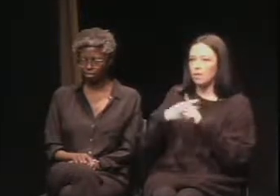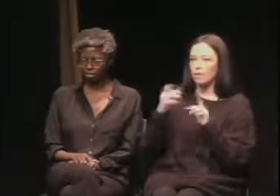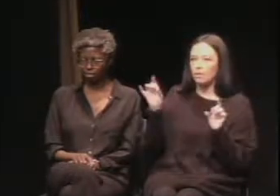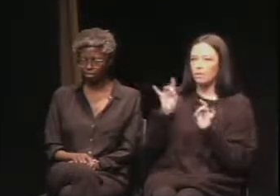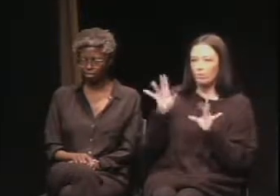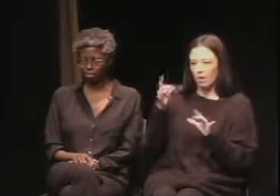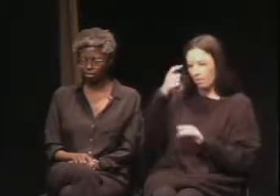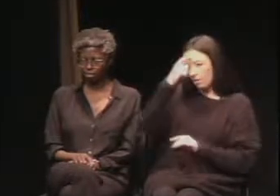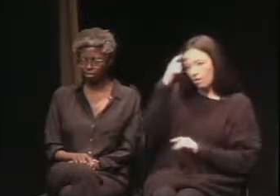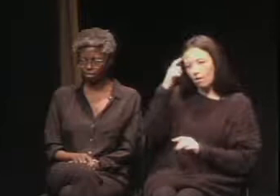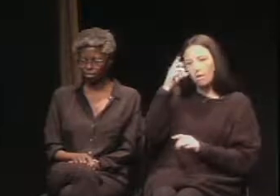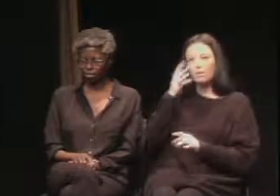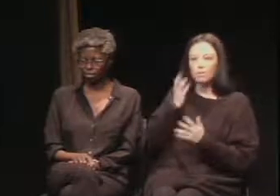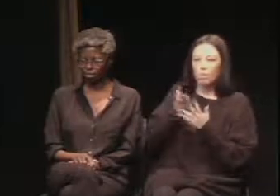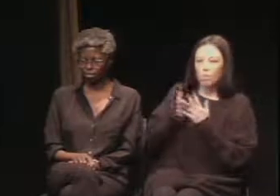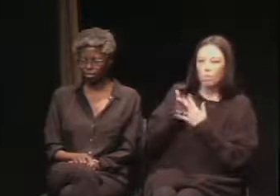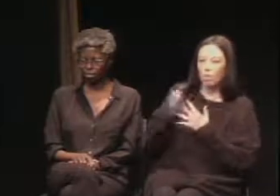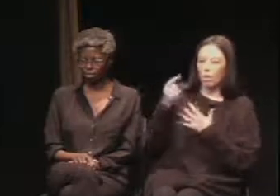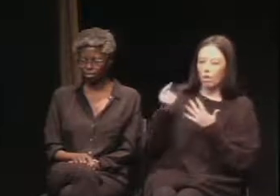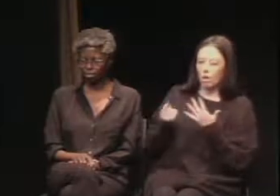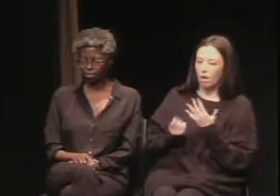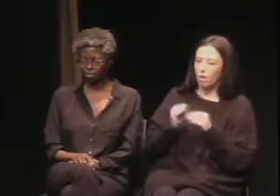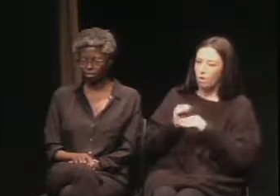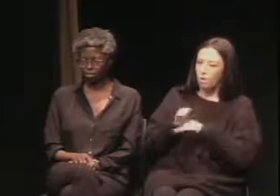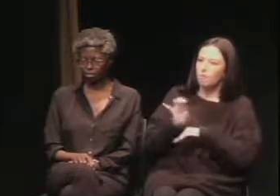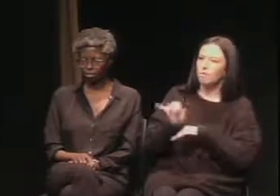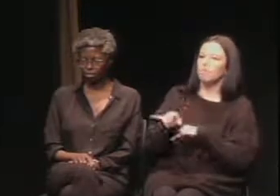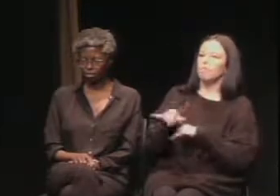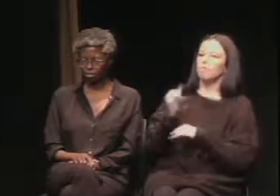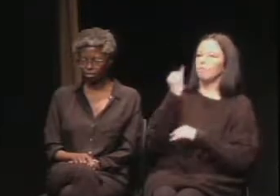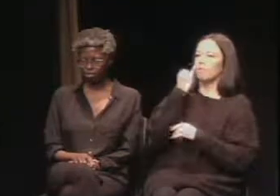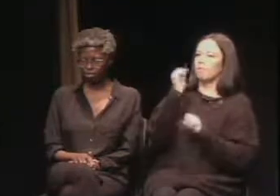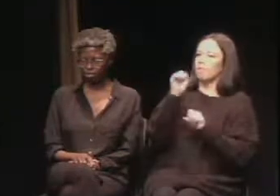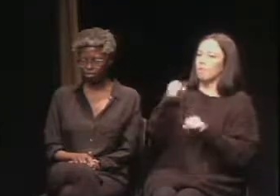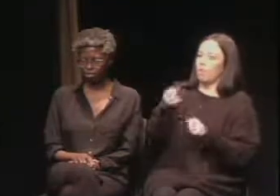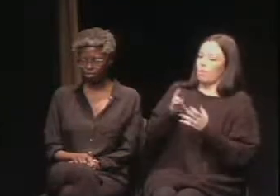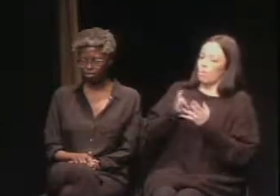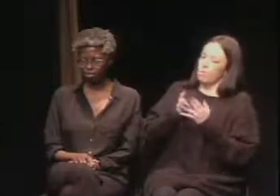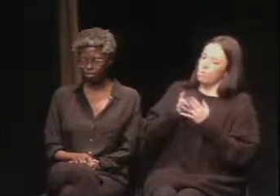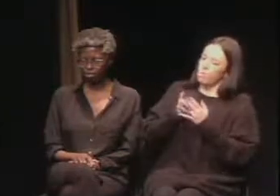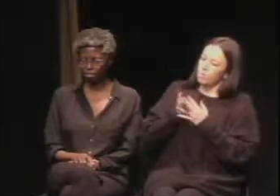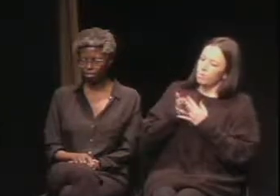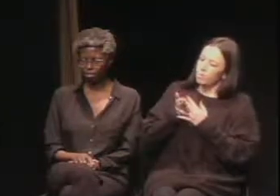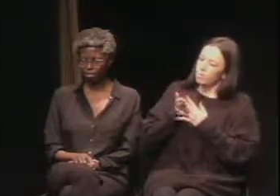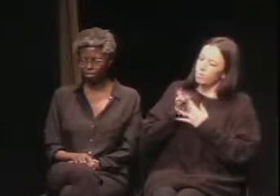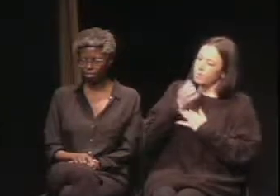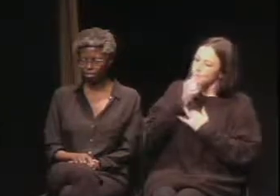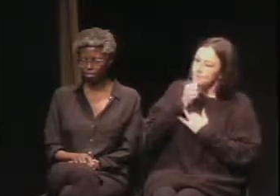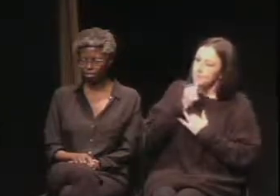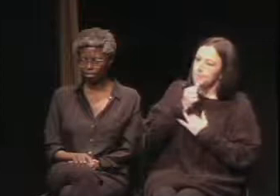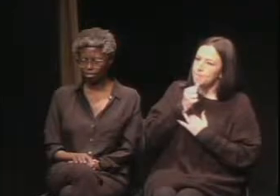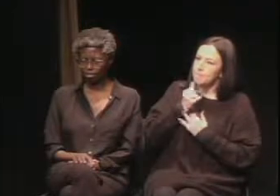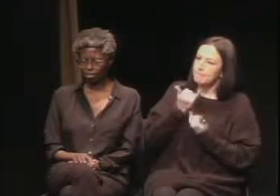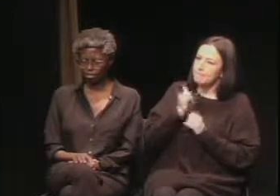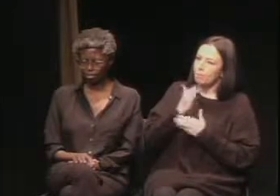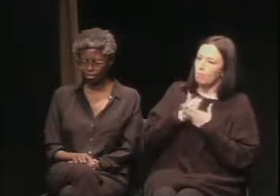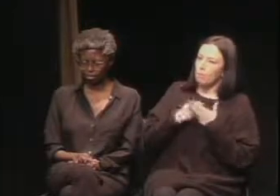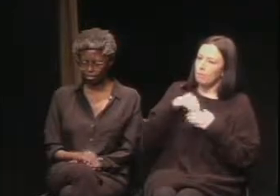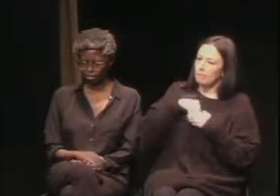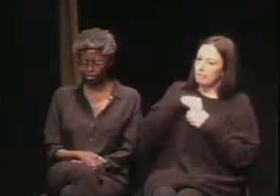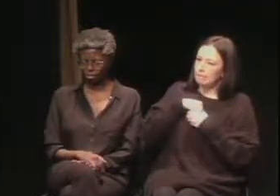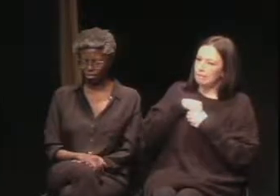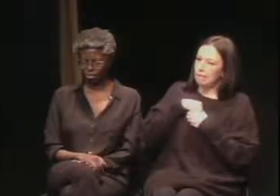they've experienced. Mm-hmm. So if you're able to come through that with part of your life